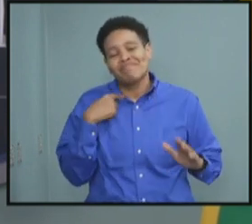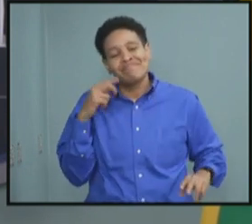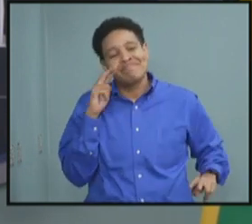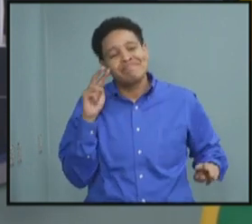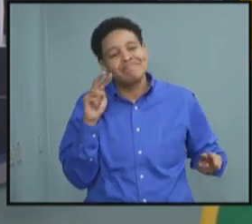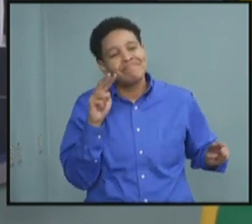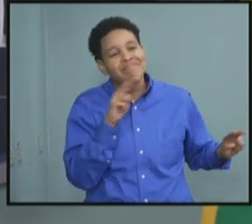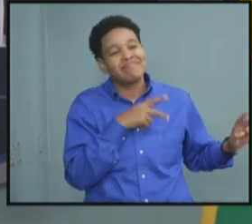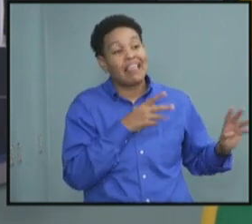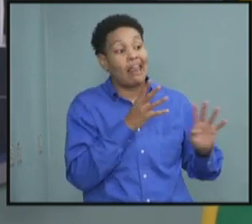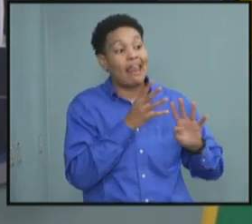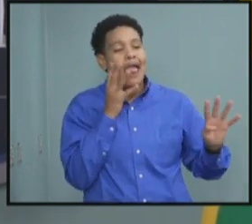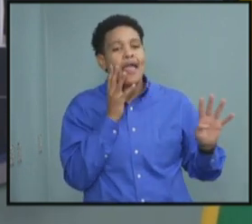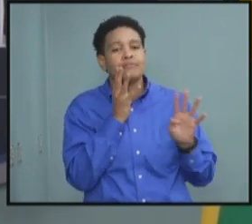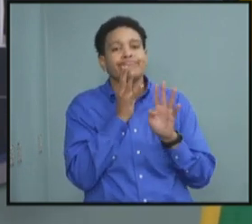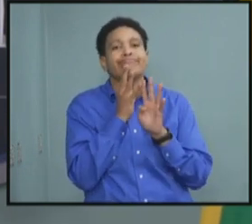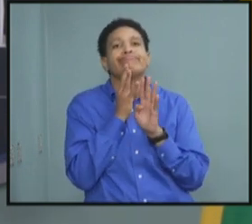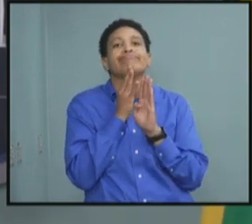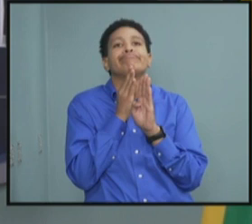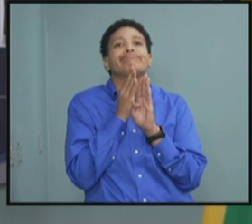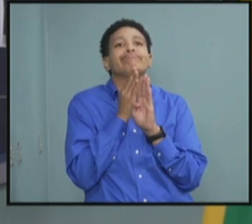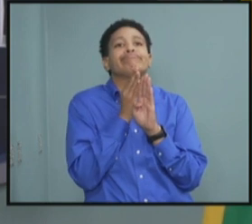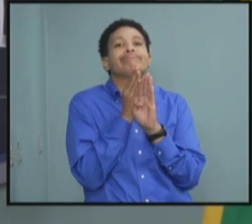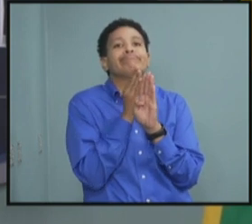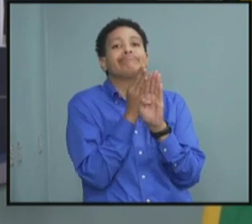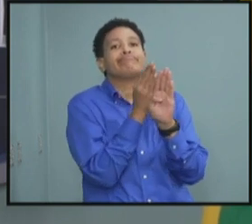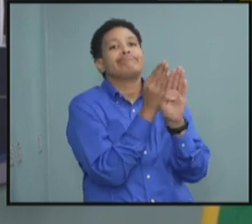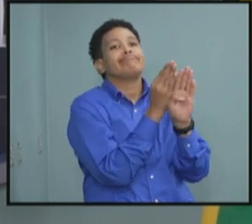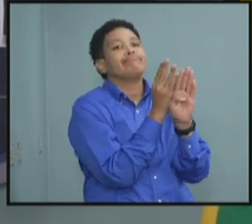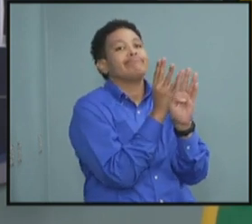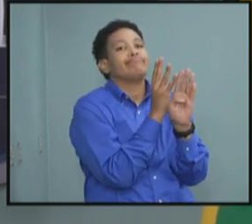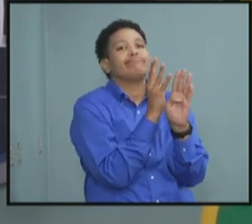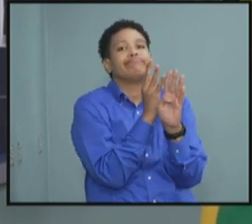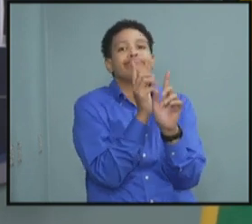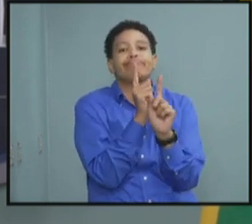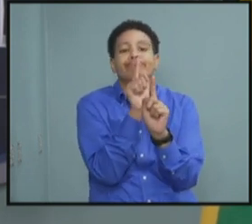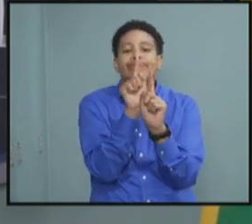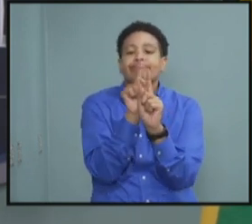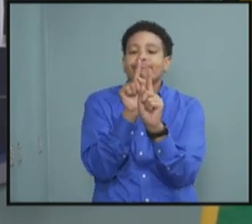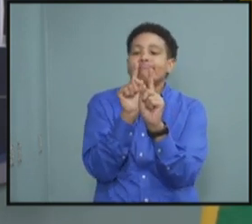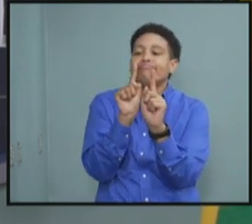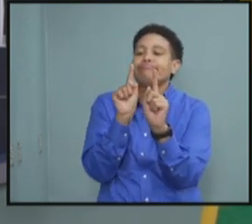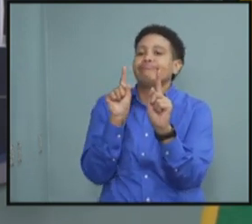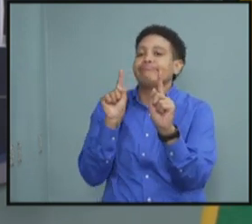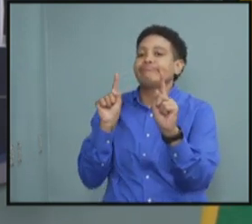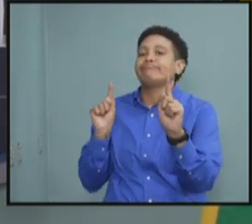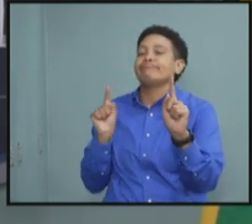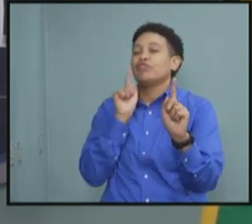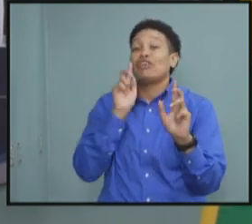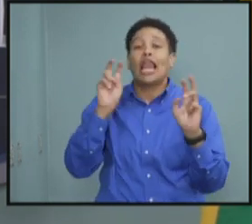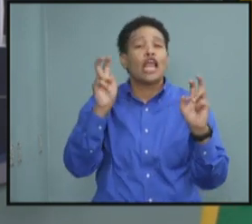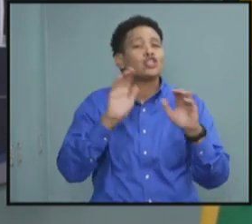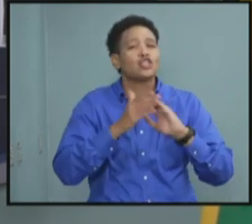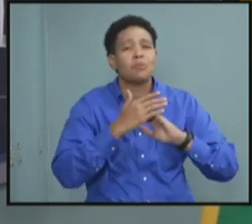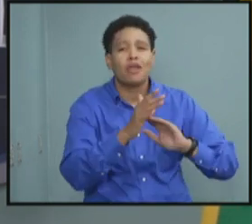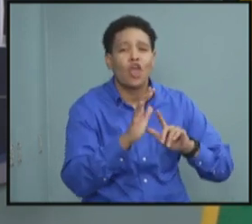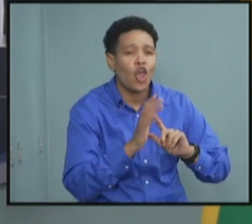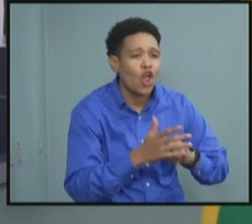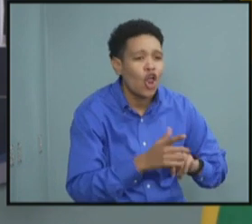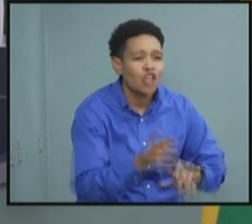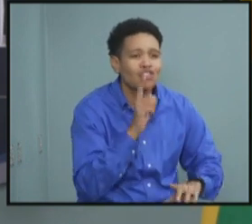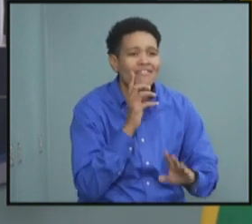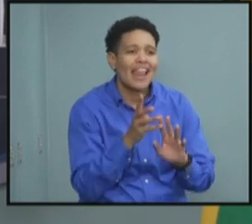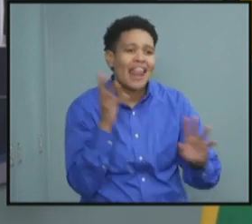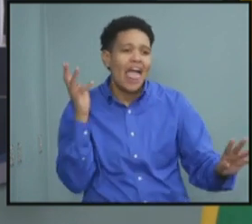observed the lines, and there is an issue in terms of our culture and having to line